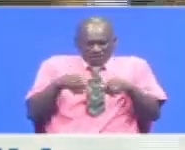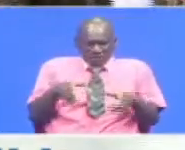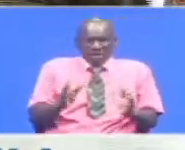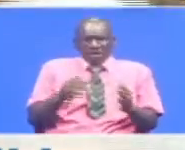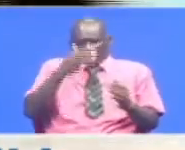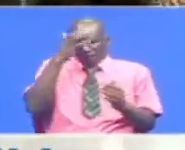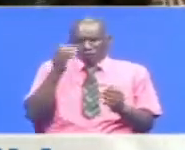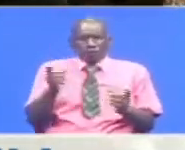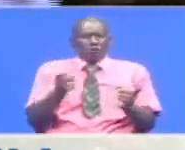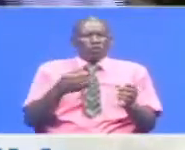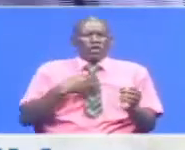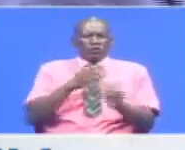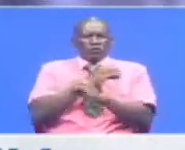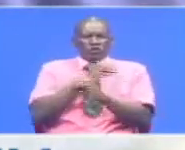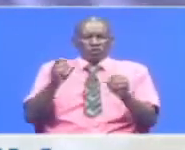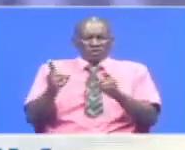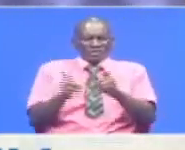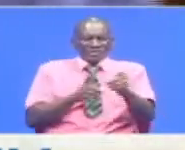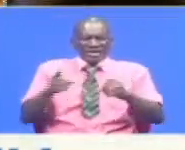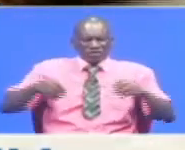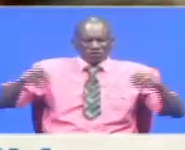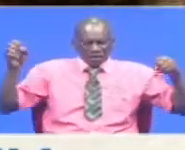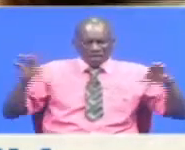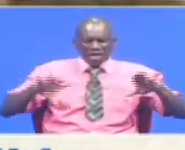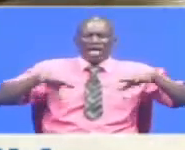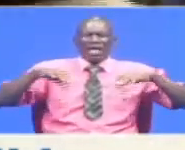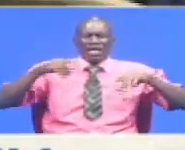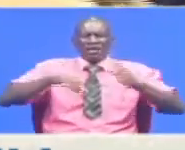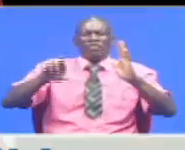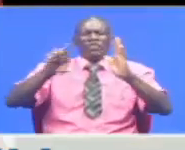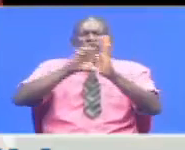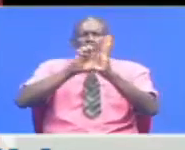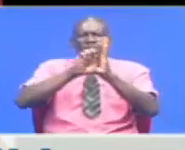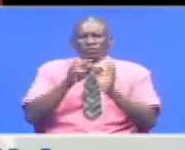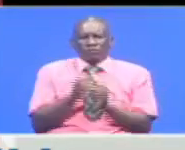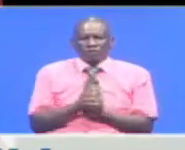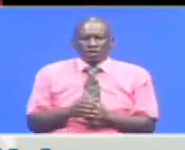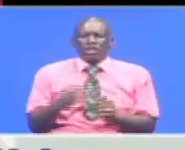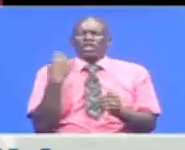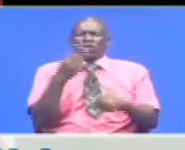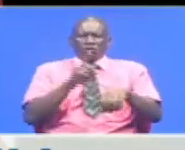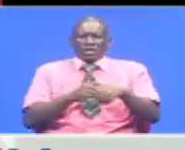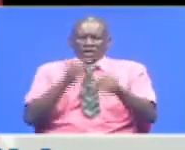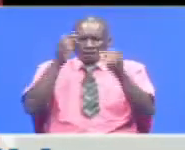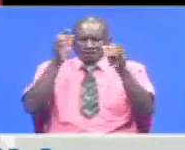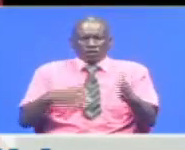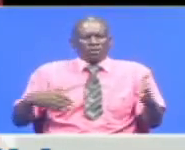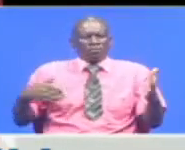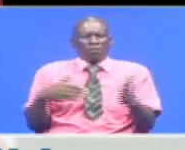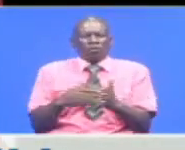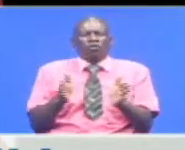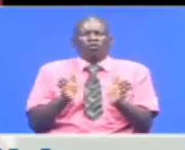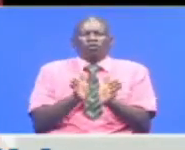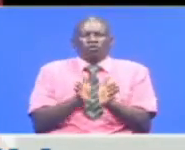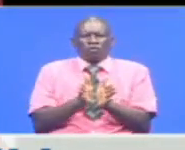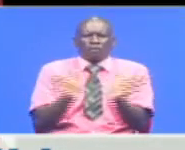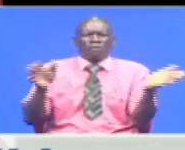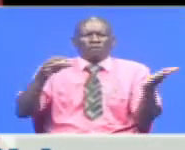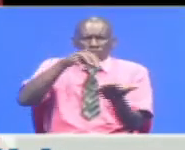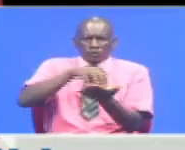na kutokuwepo kwa mwelekeo mwafaka katika sheria za nchi. The only time somebody can be barred from public